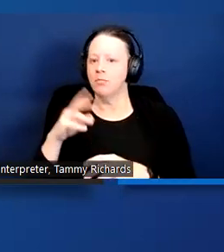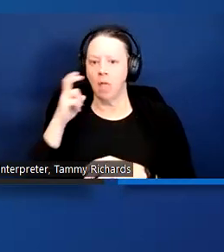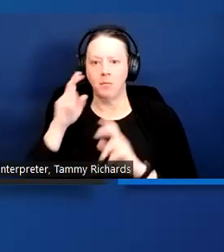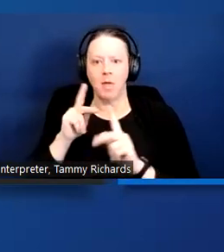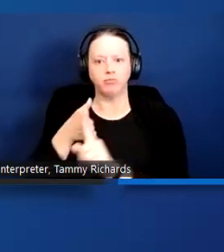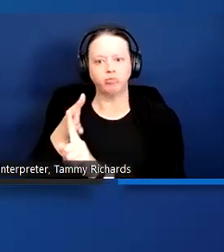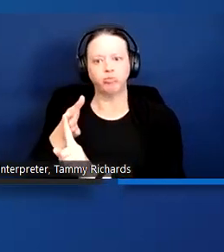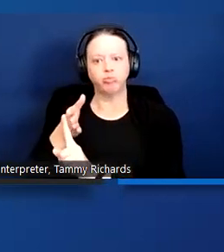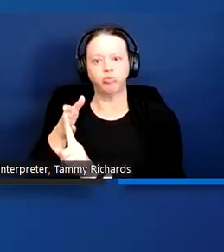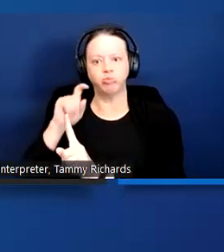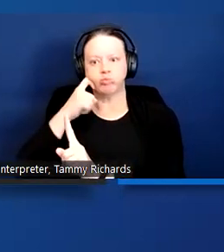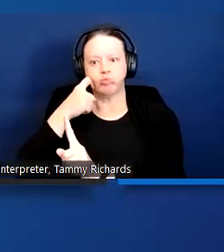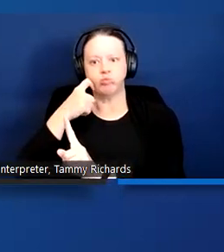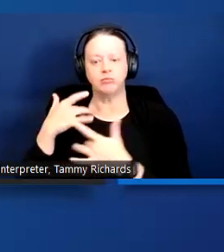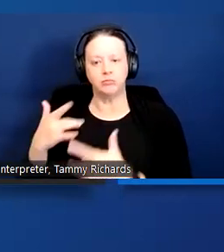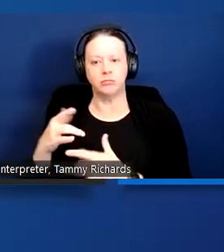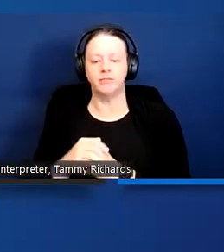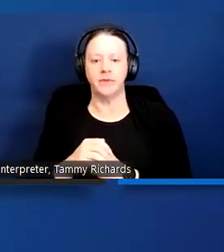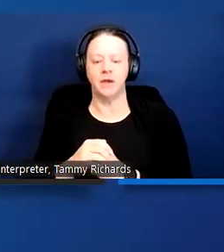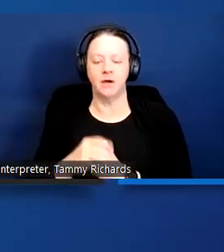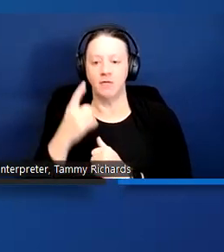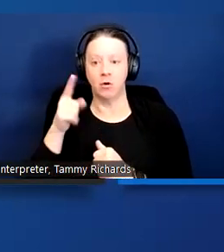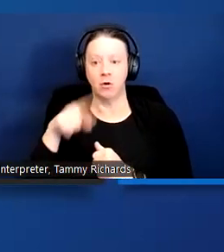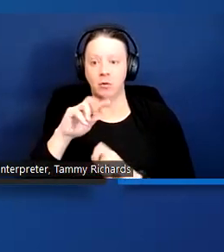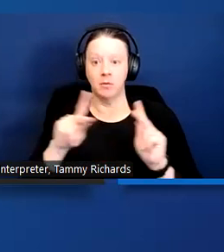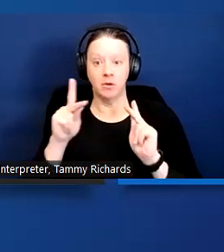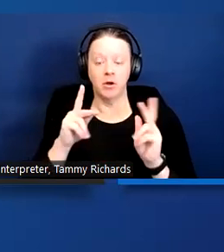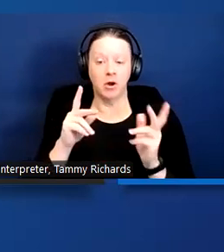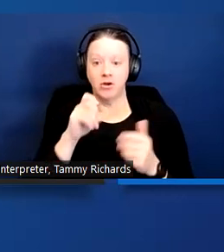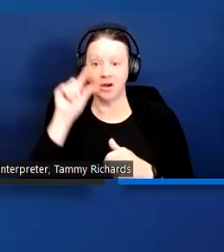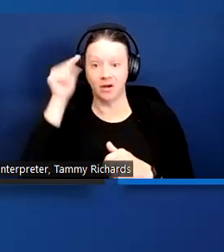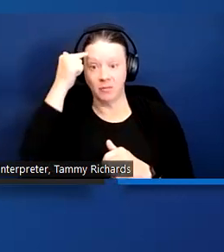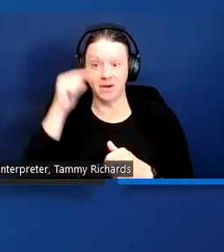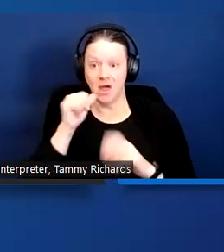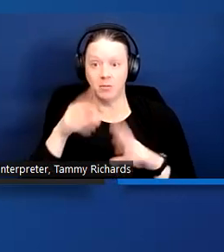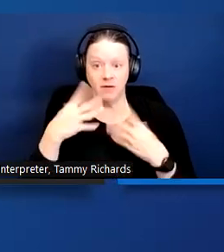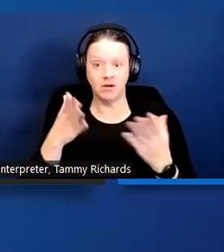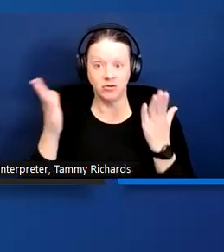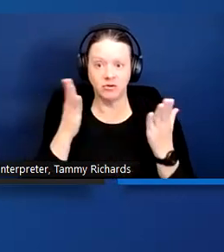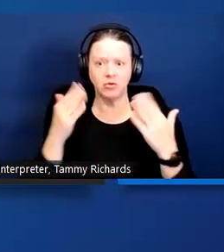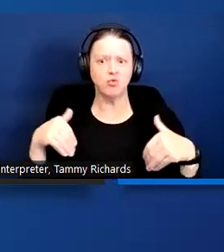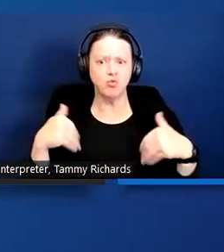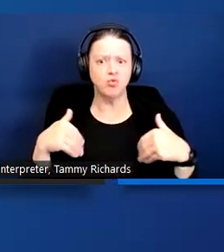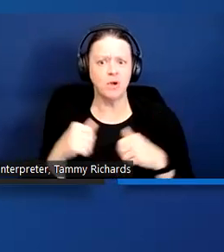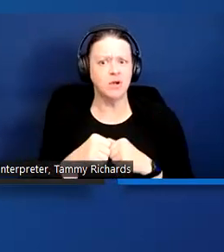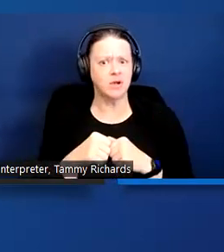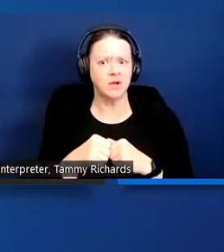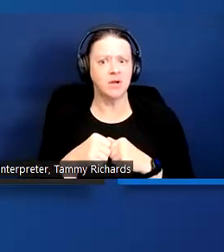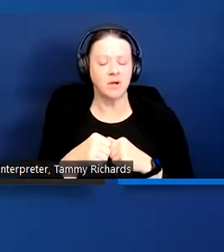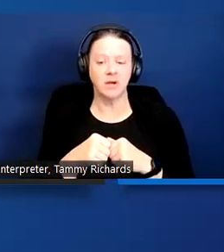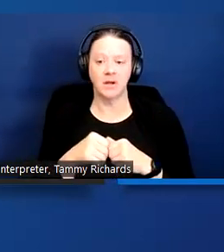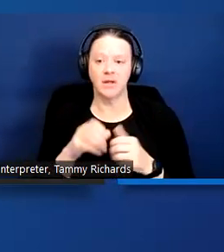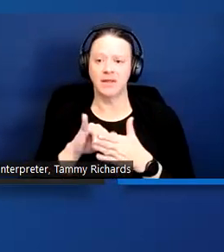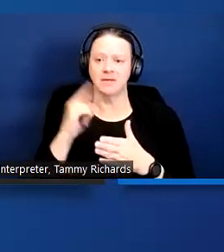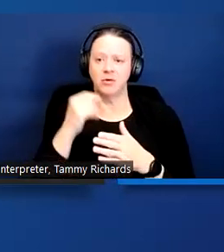So for those who are not in government and not providing services, that's something to think about is, it might be a